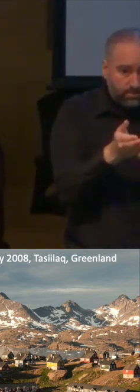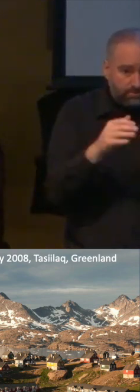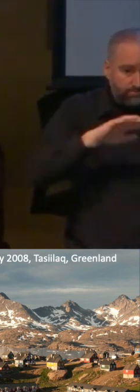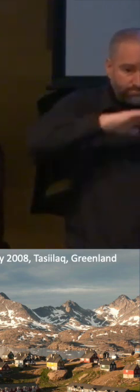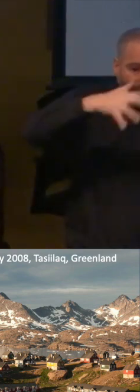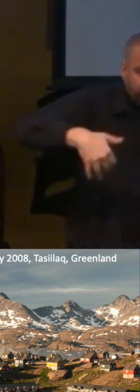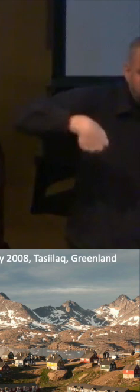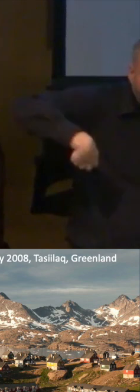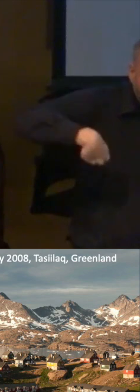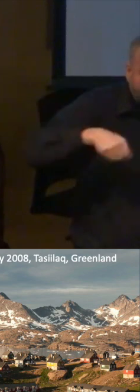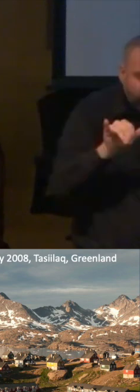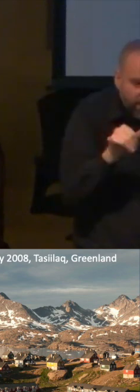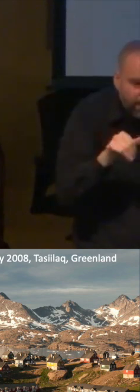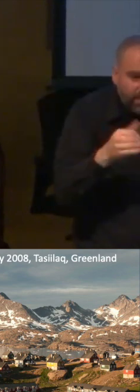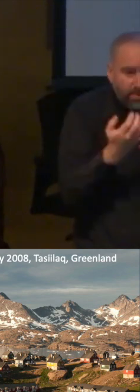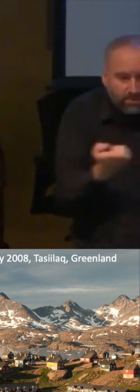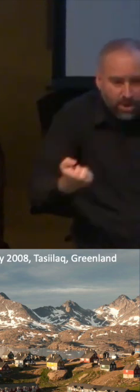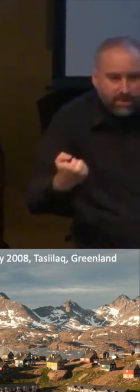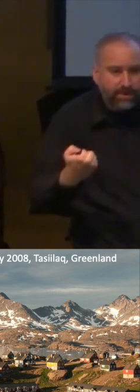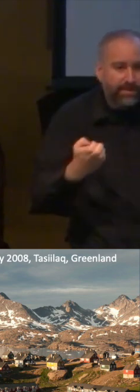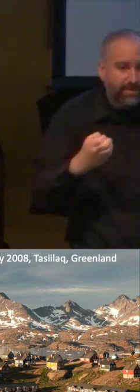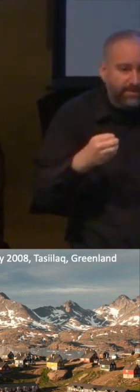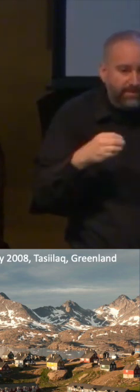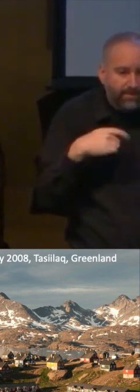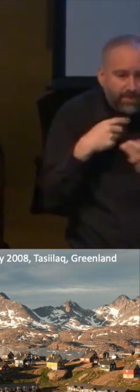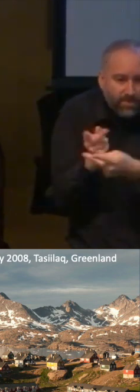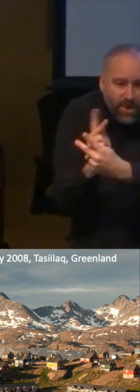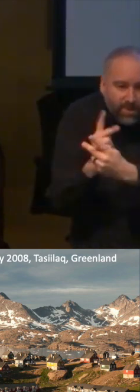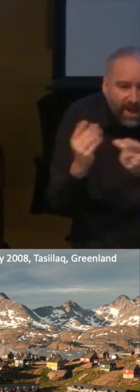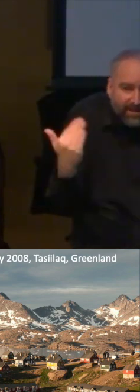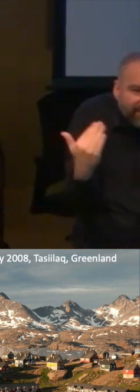a few more. We had a fishing